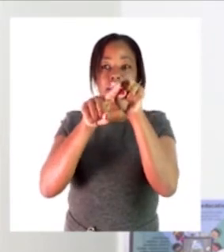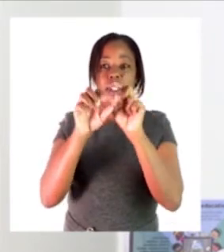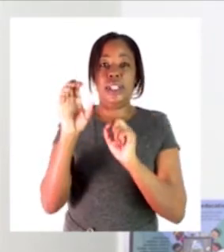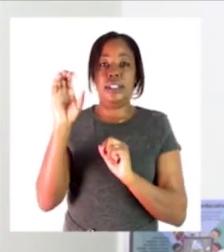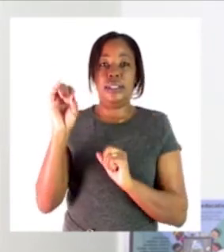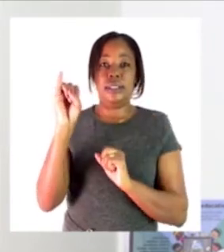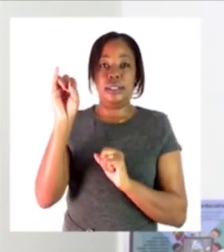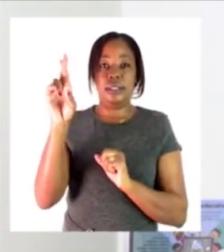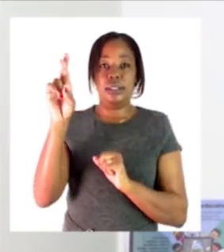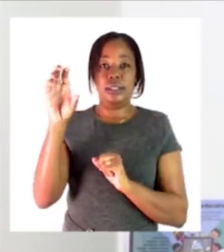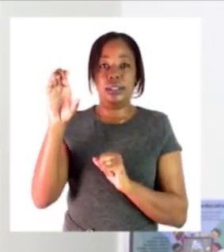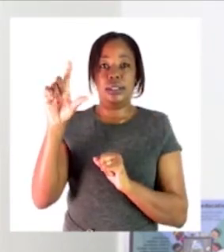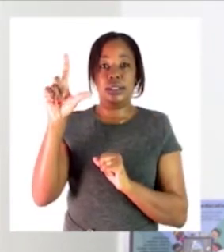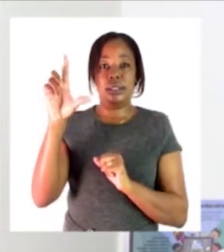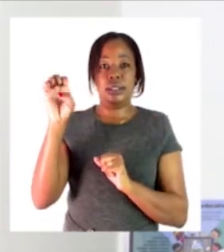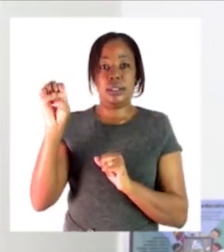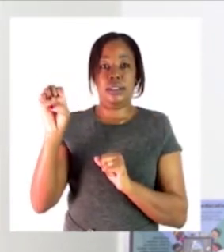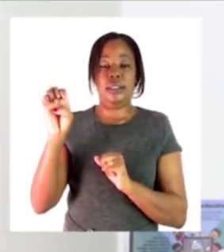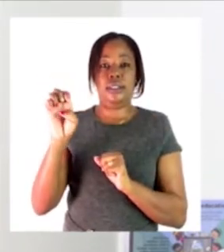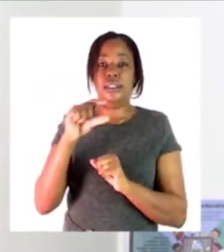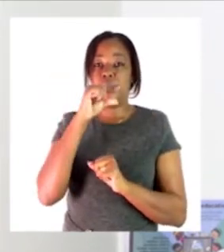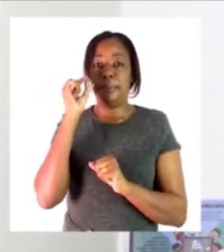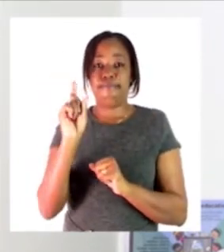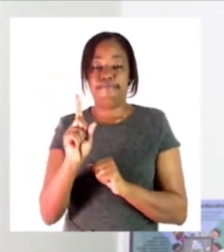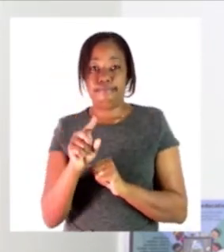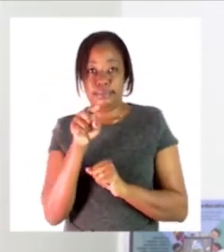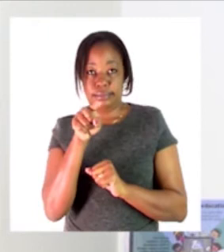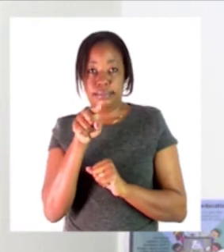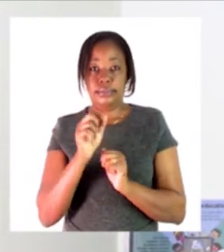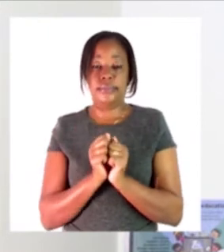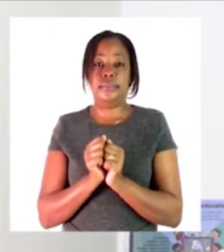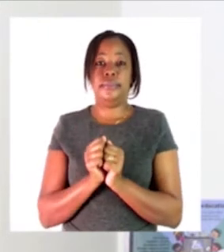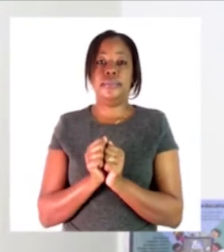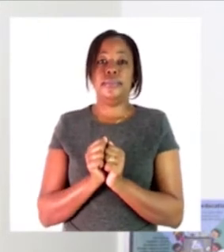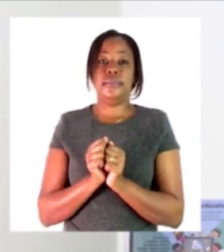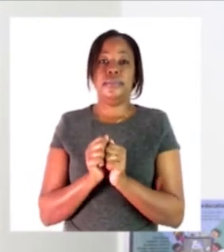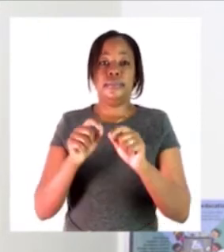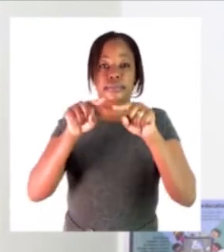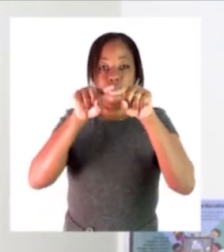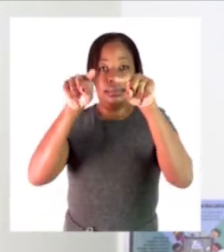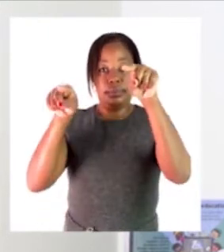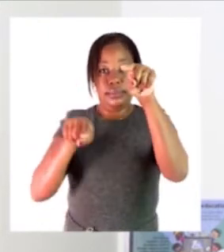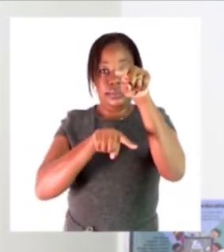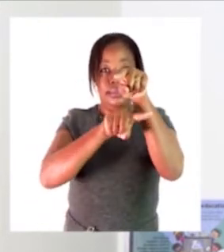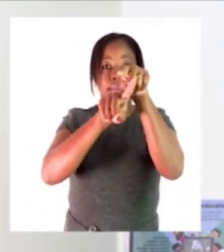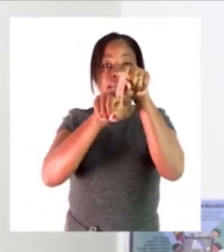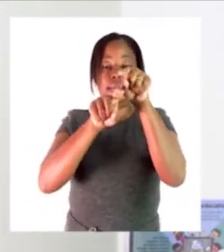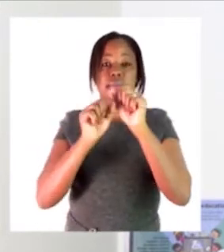round, nicely colored with blue. What is the name of that shape which is round? It is a